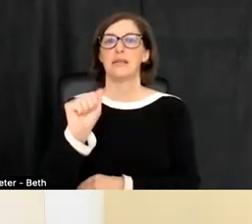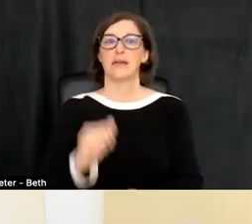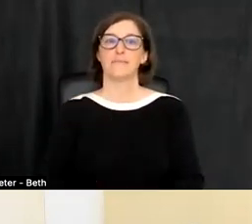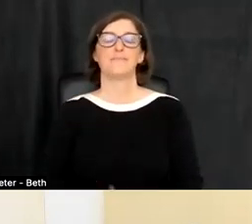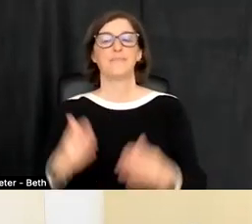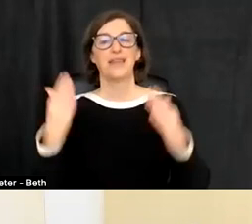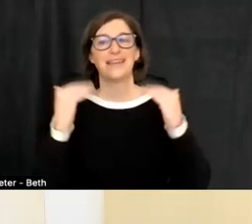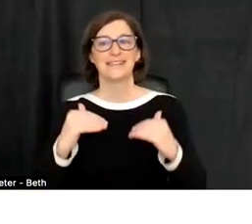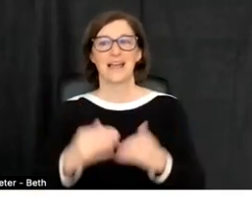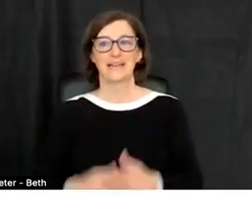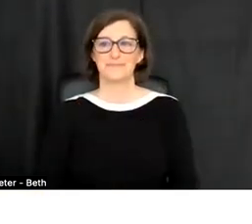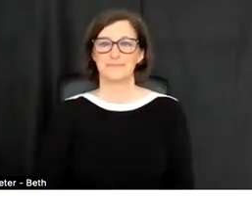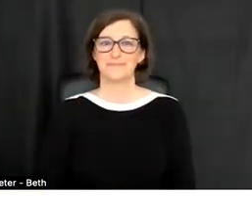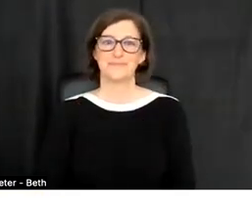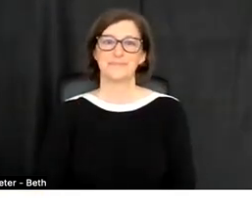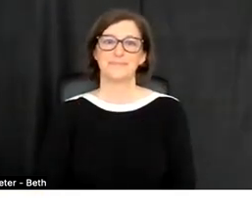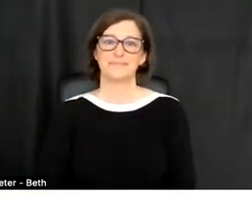Next slide.